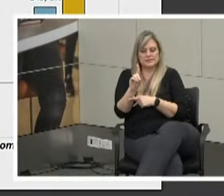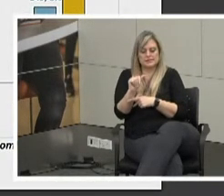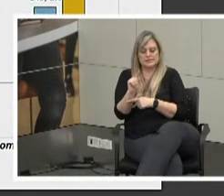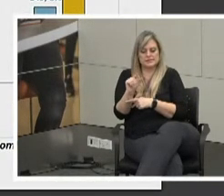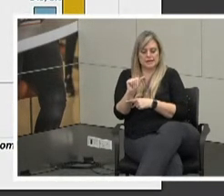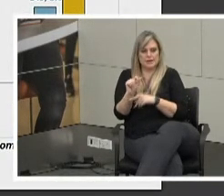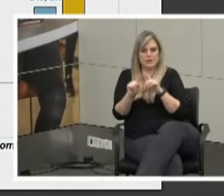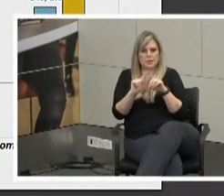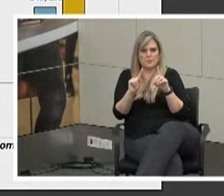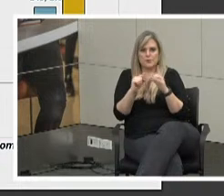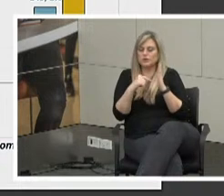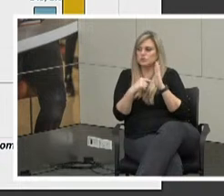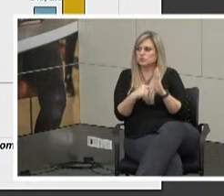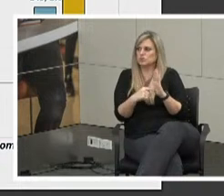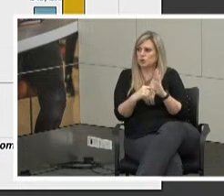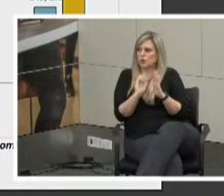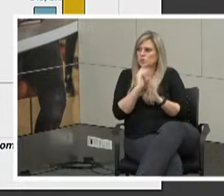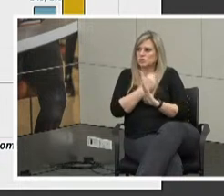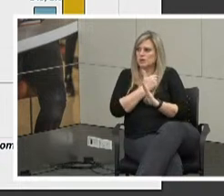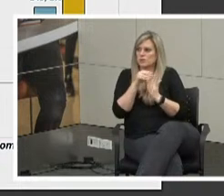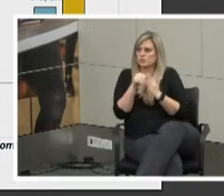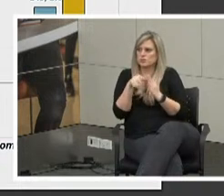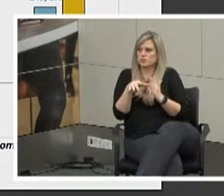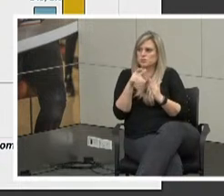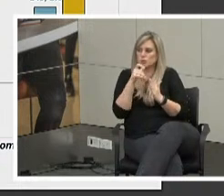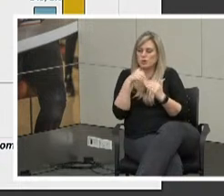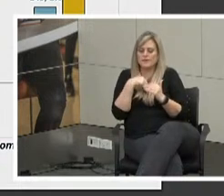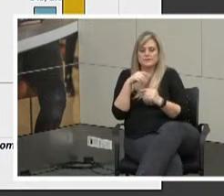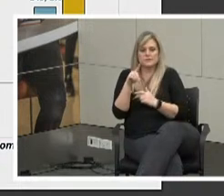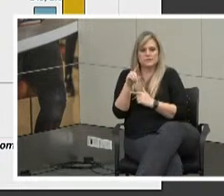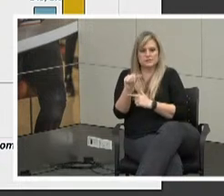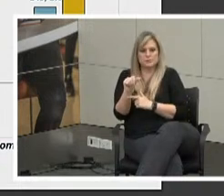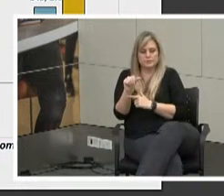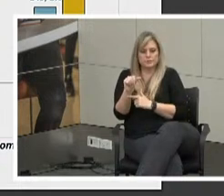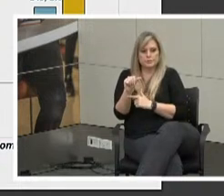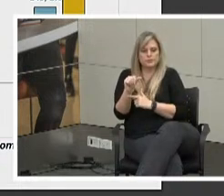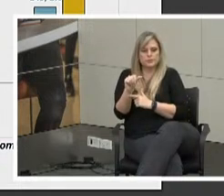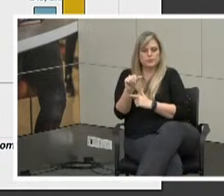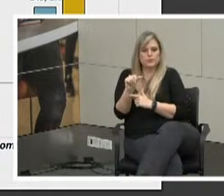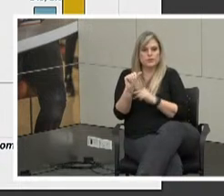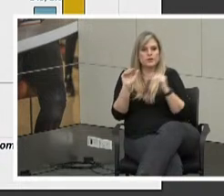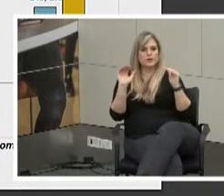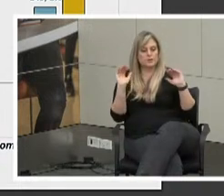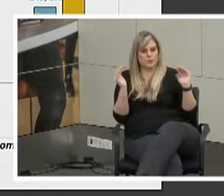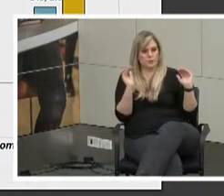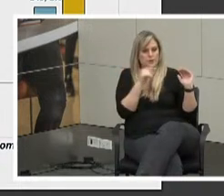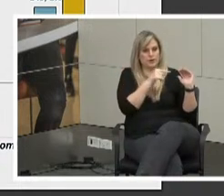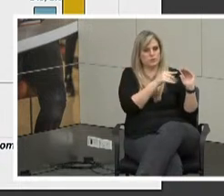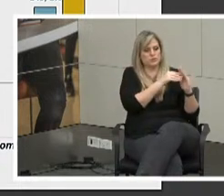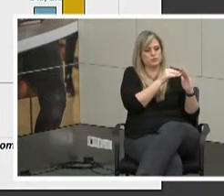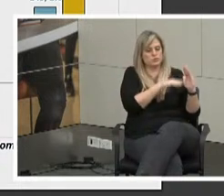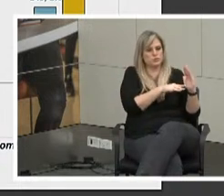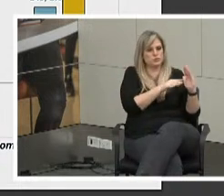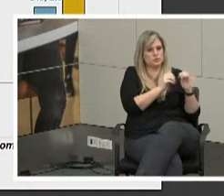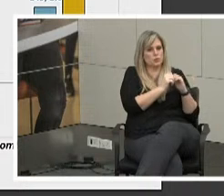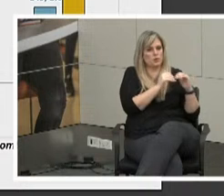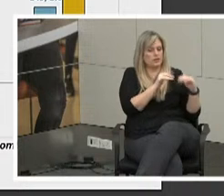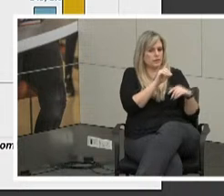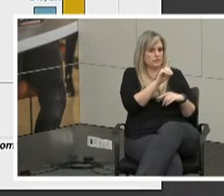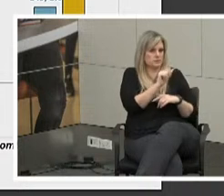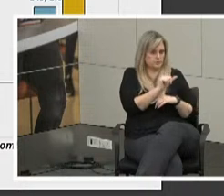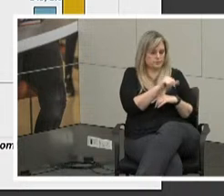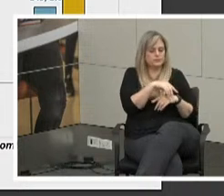shows um our students with disabilities um in comparison with students without